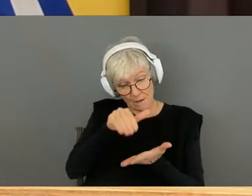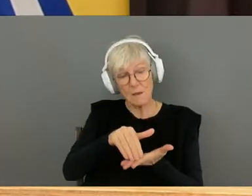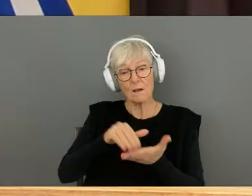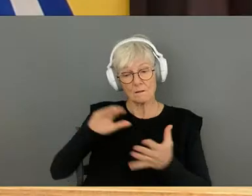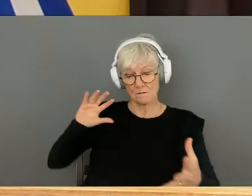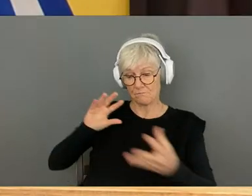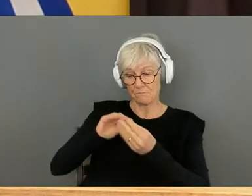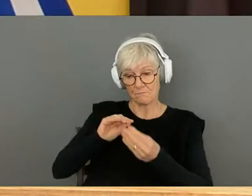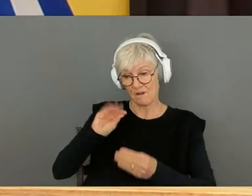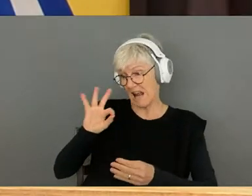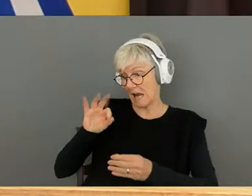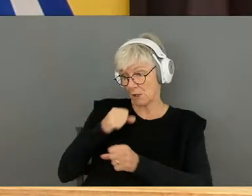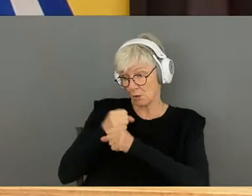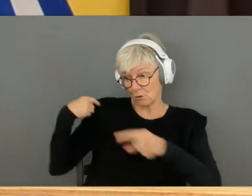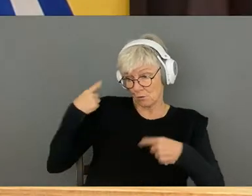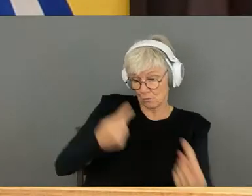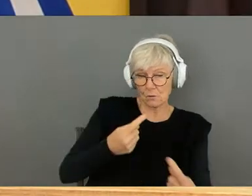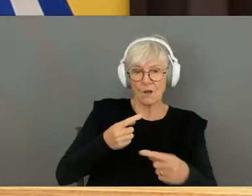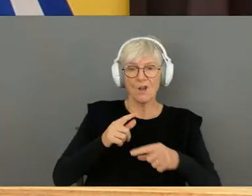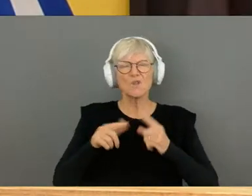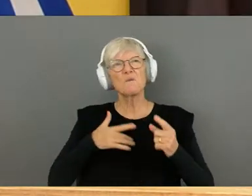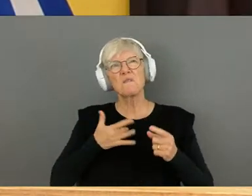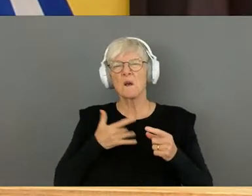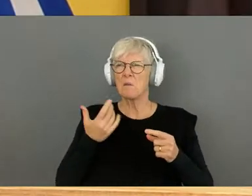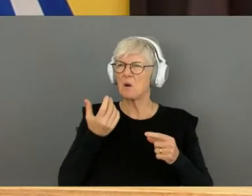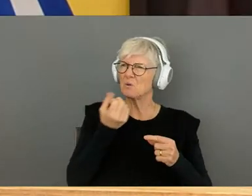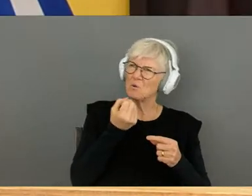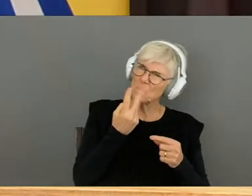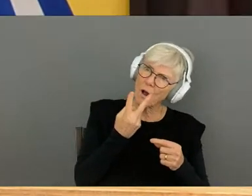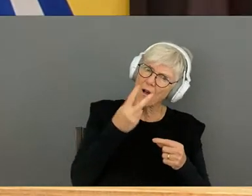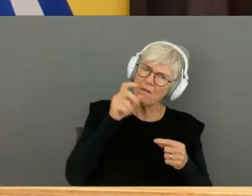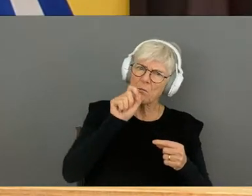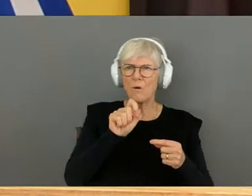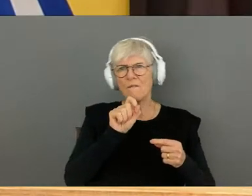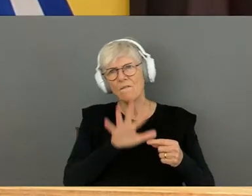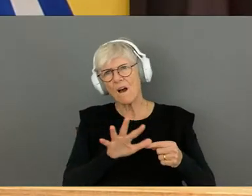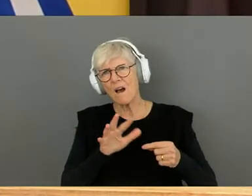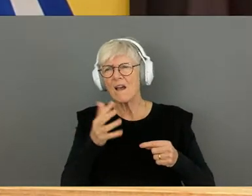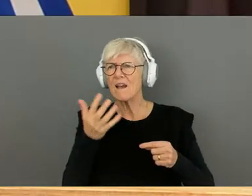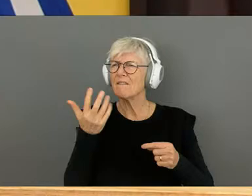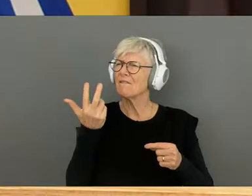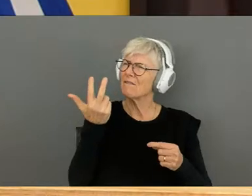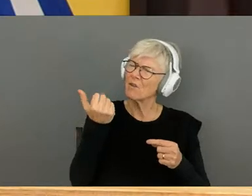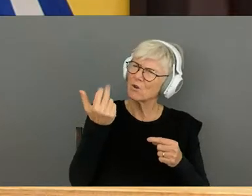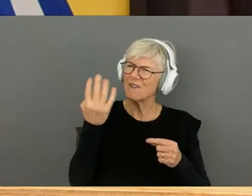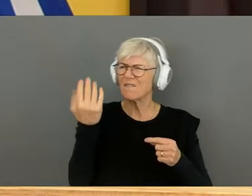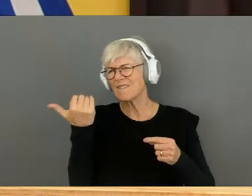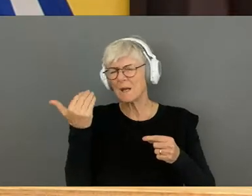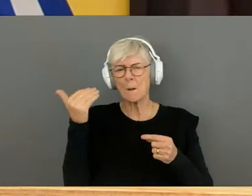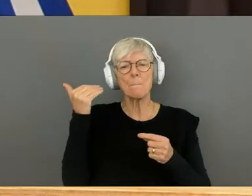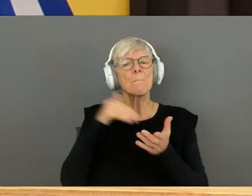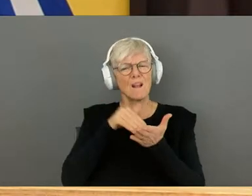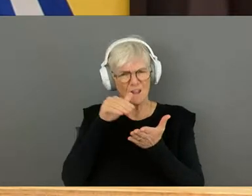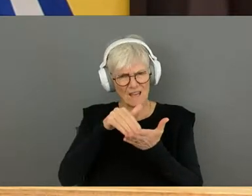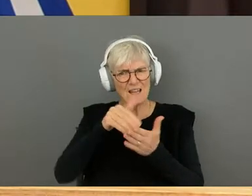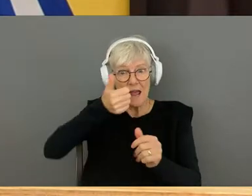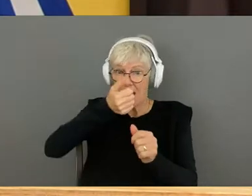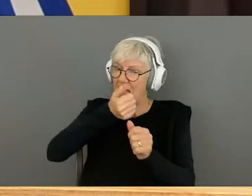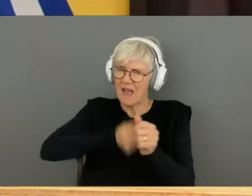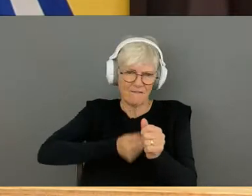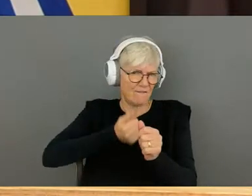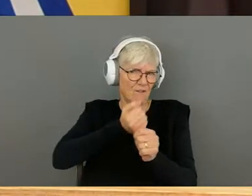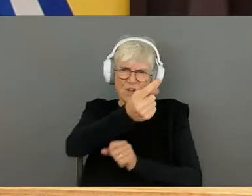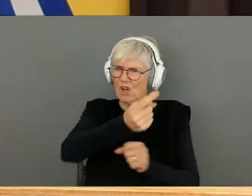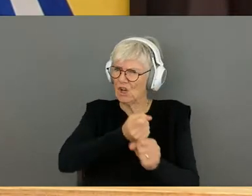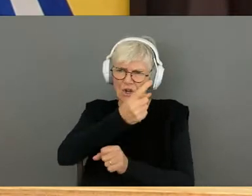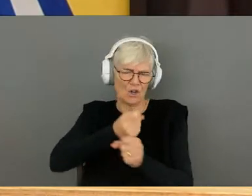I'd say, 12.5 to 14, 15 million a year, depending on the year. And we would look at, you know, certain things. So we look at our